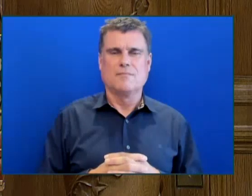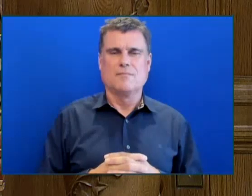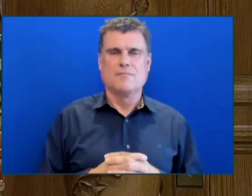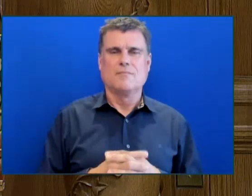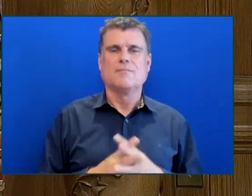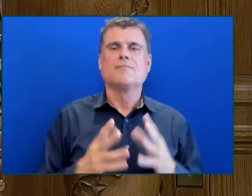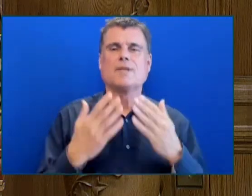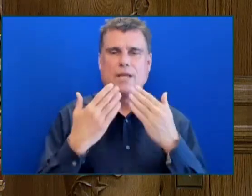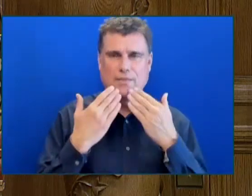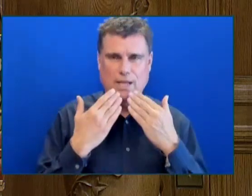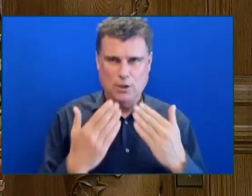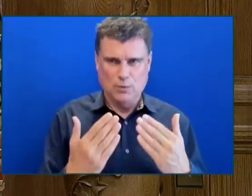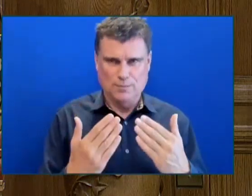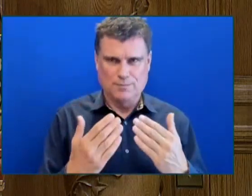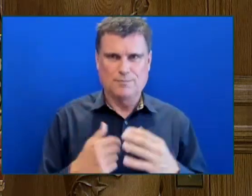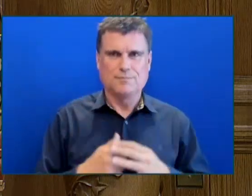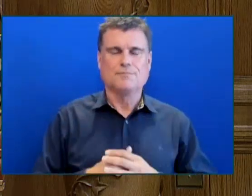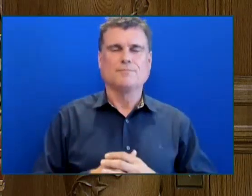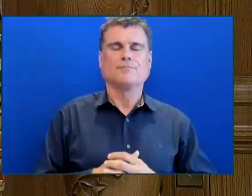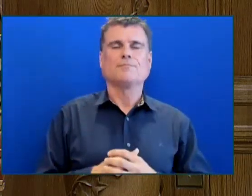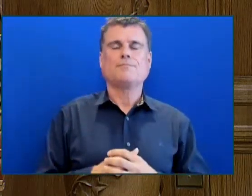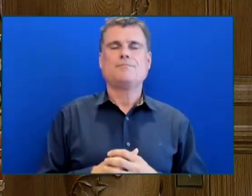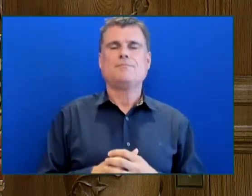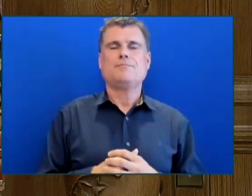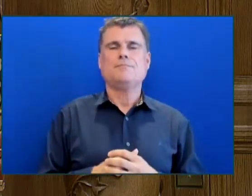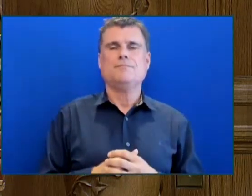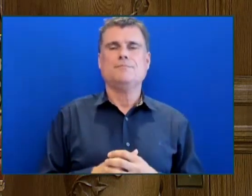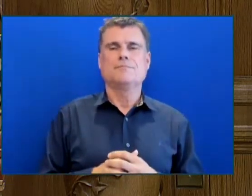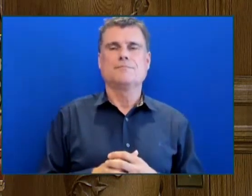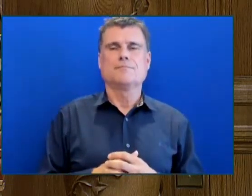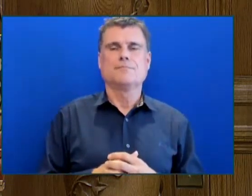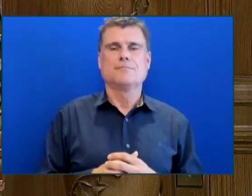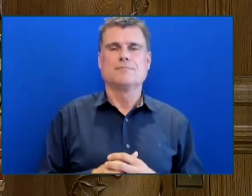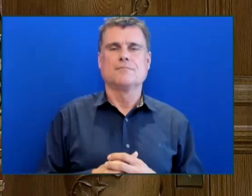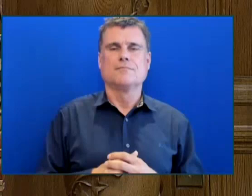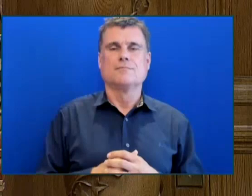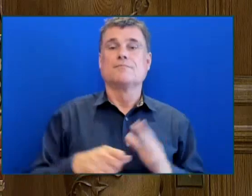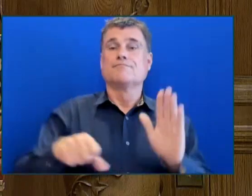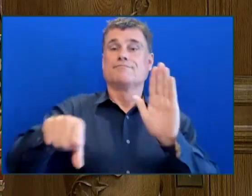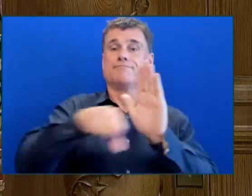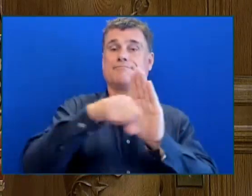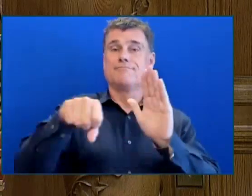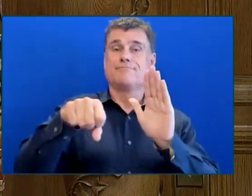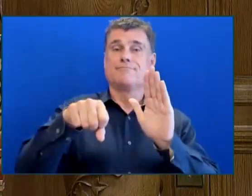Thank you. The bell ends the question period. The bell ends the question period.